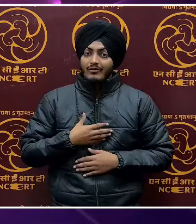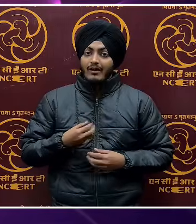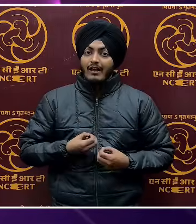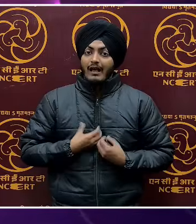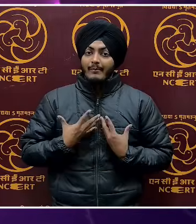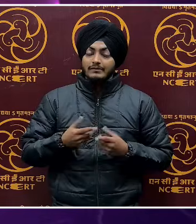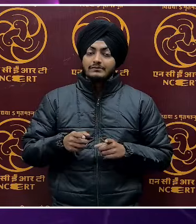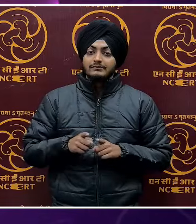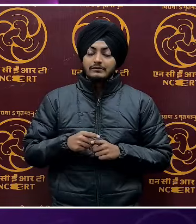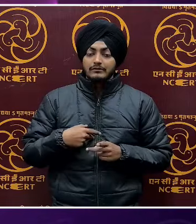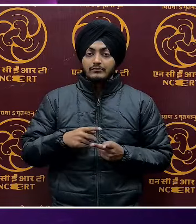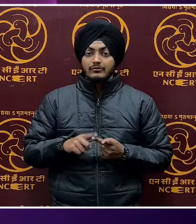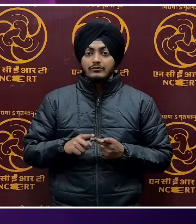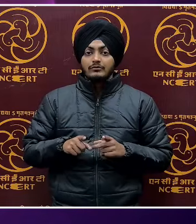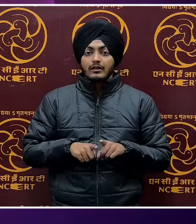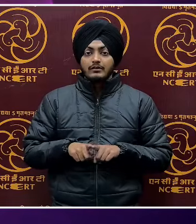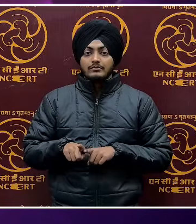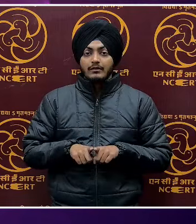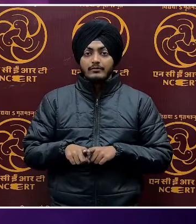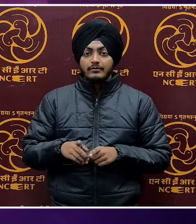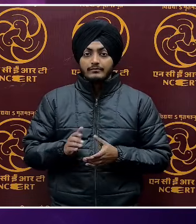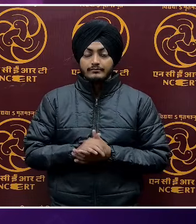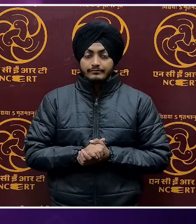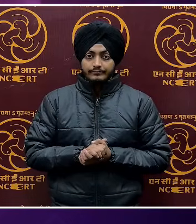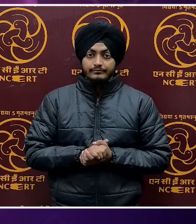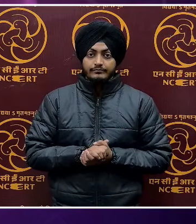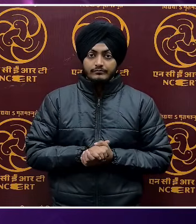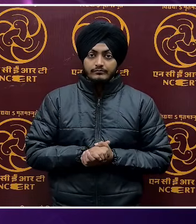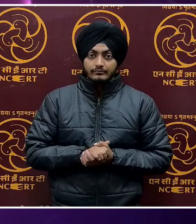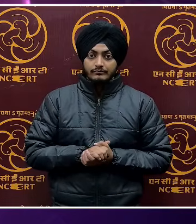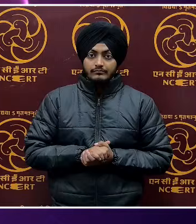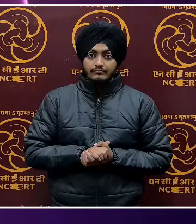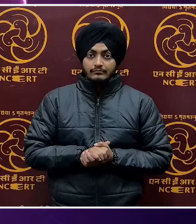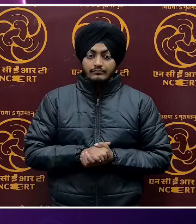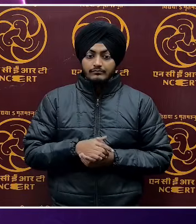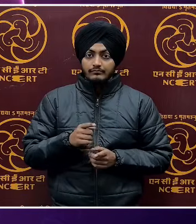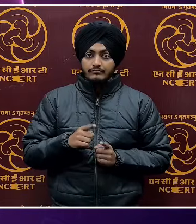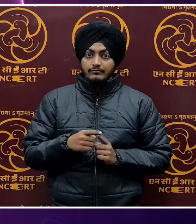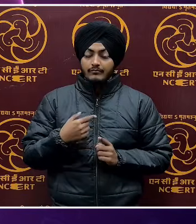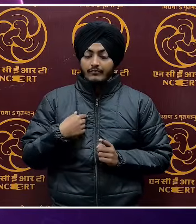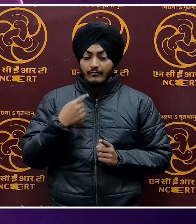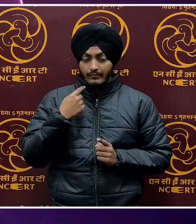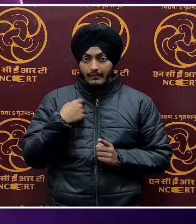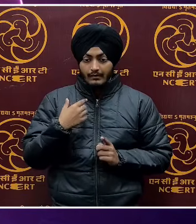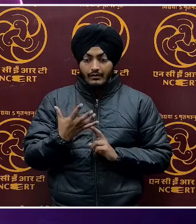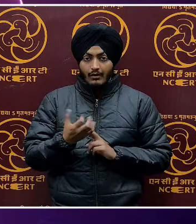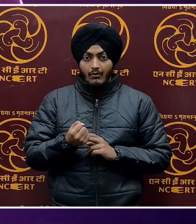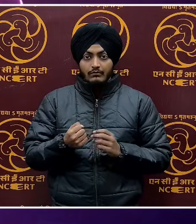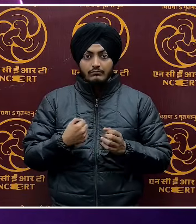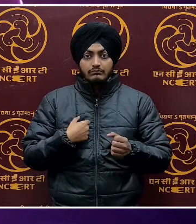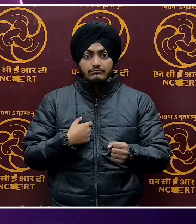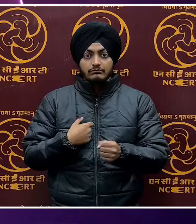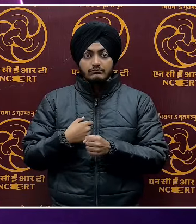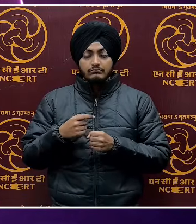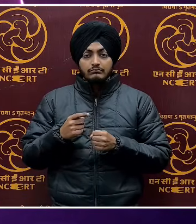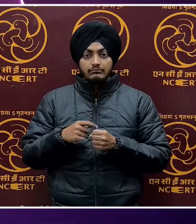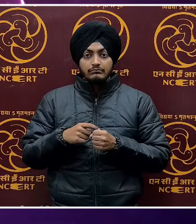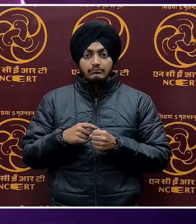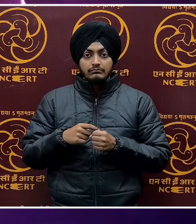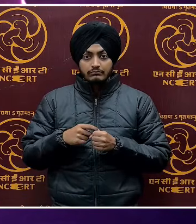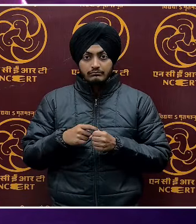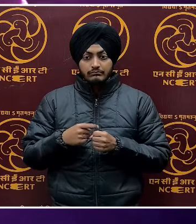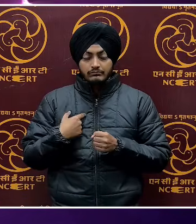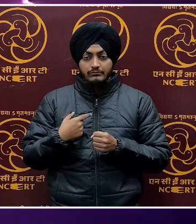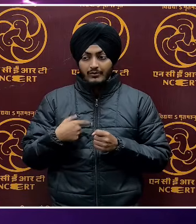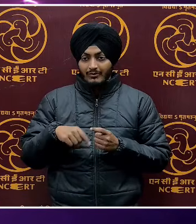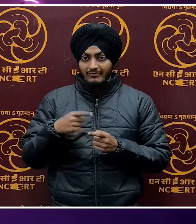So the next example we'll take now is holding the door for someone. What is this? Is it nice thing to hold